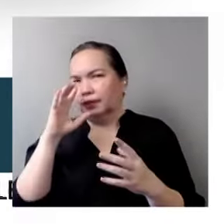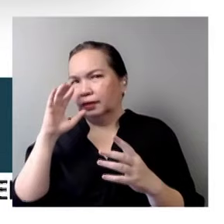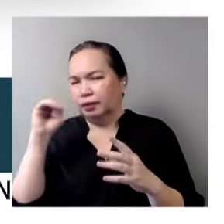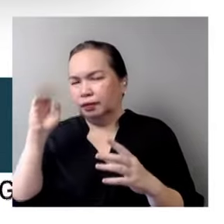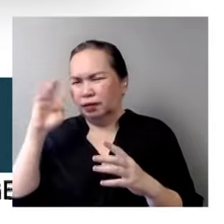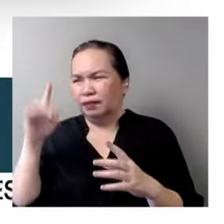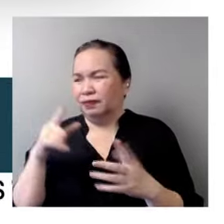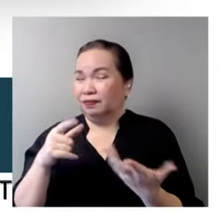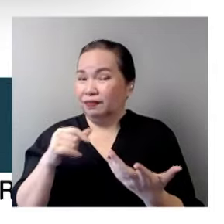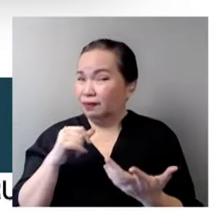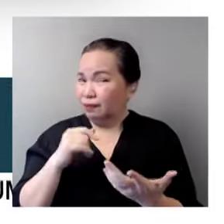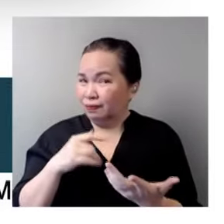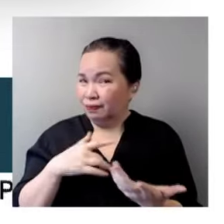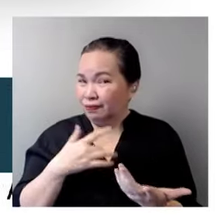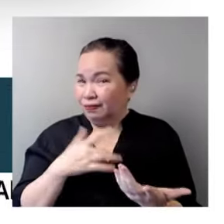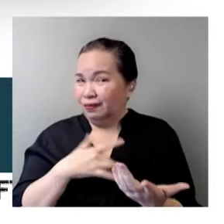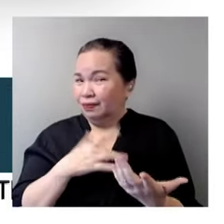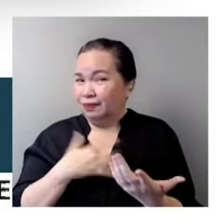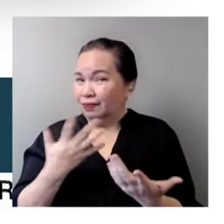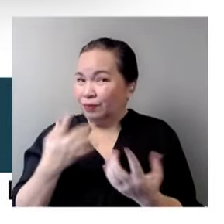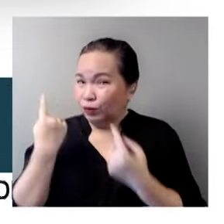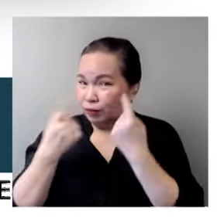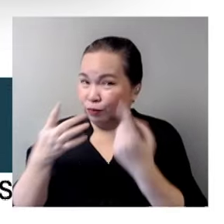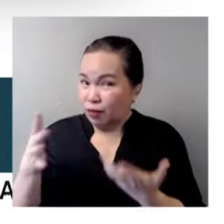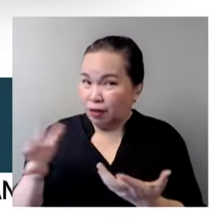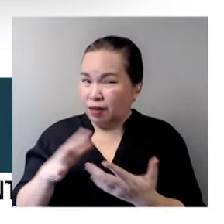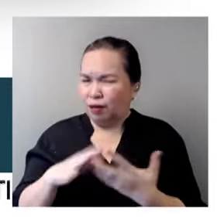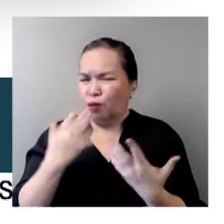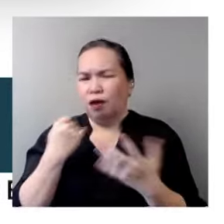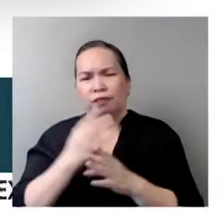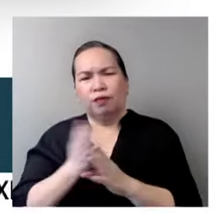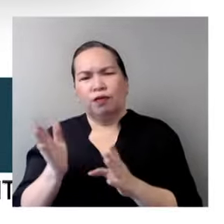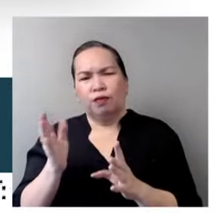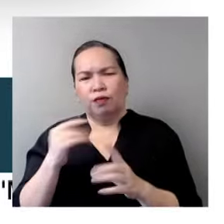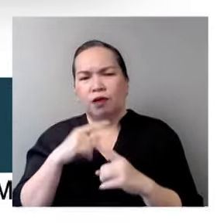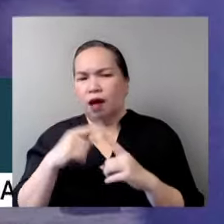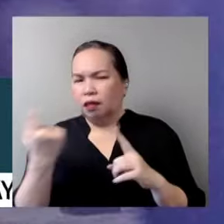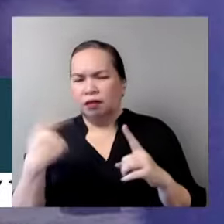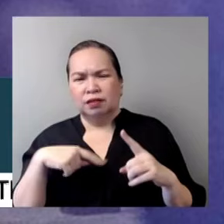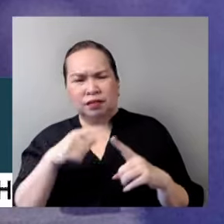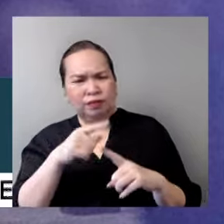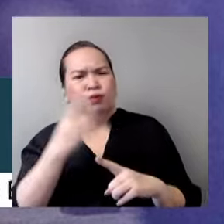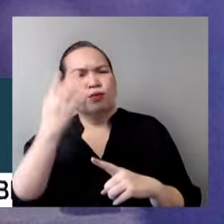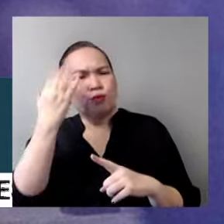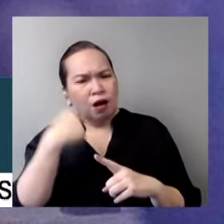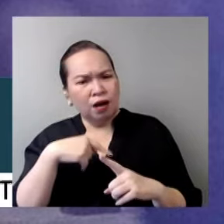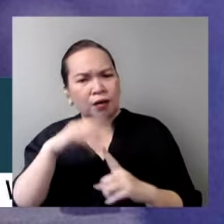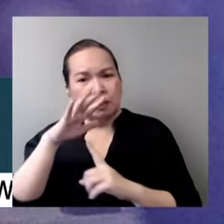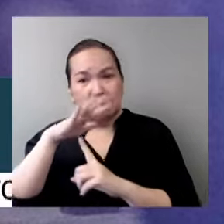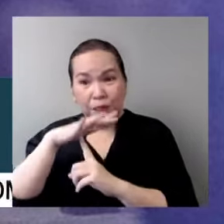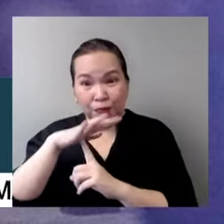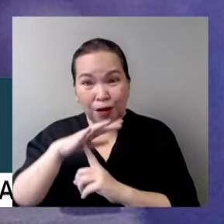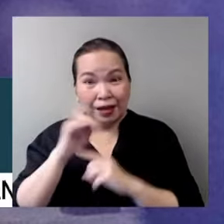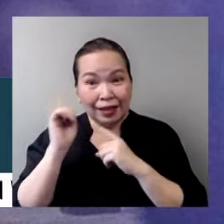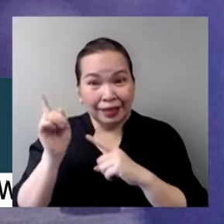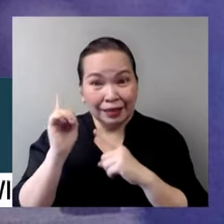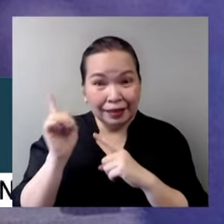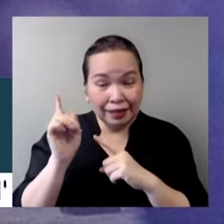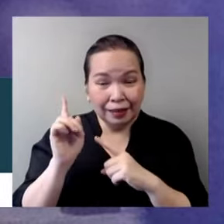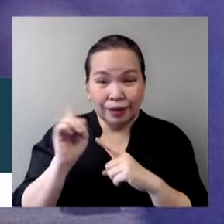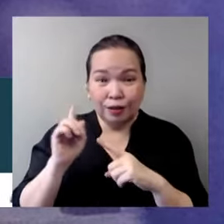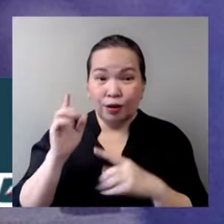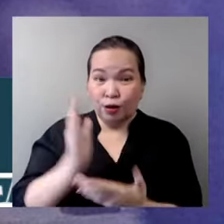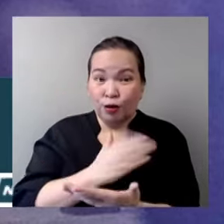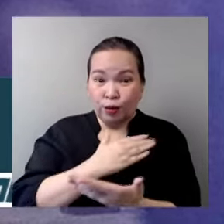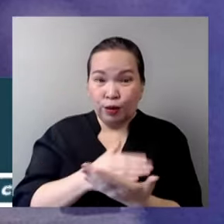Kabataan Party List Representative Raul Manuel also slammed Marcos, pointing out he used a helicopter to attend a concert while the public is